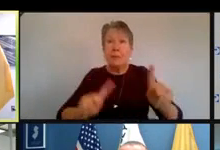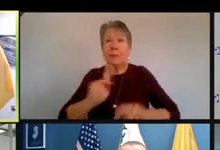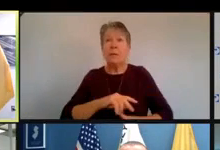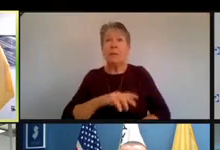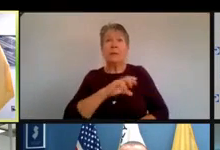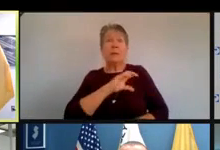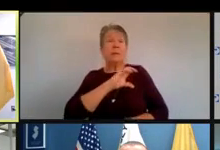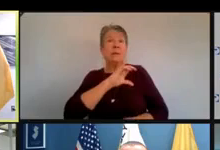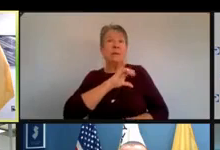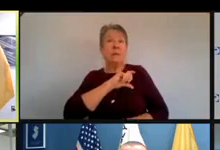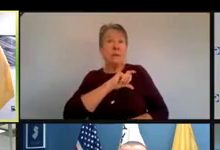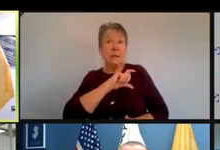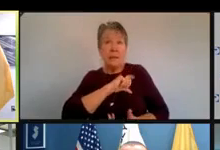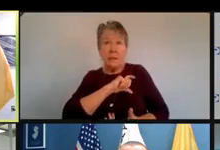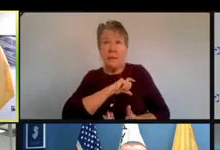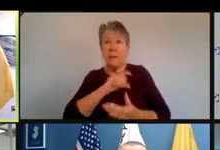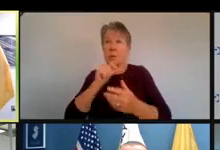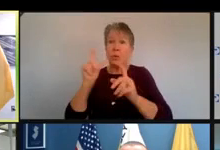us.